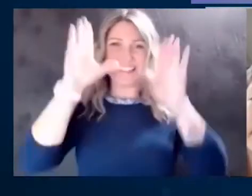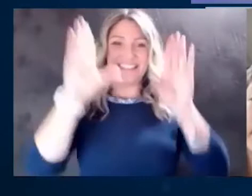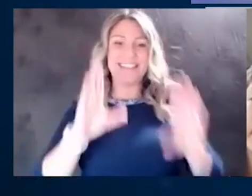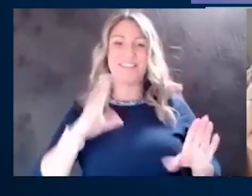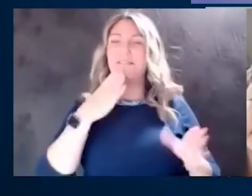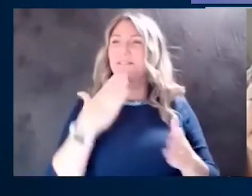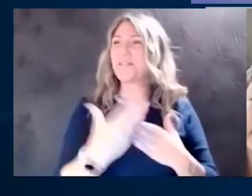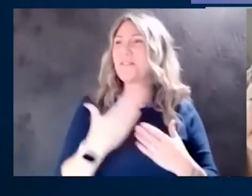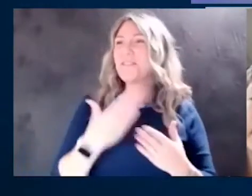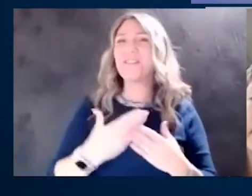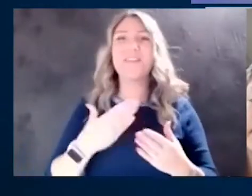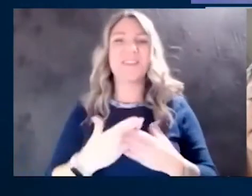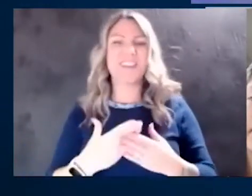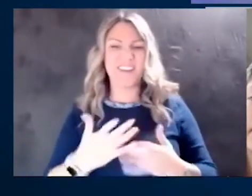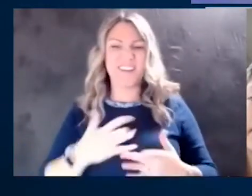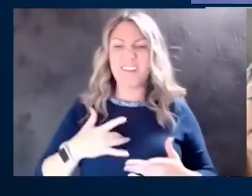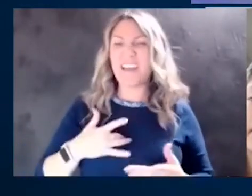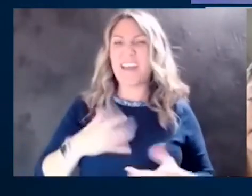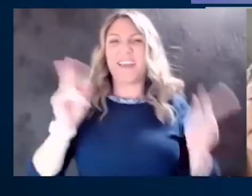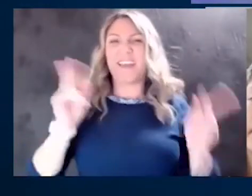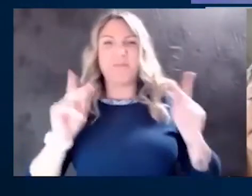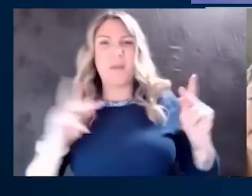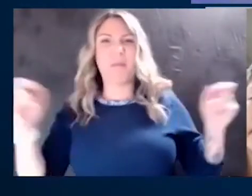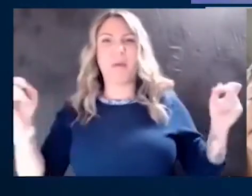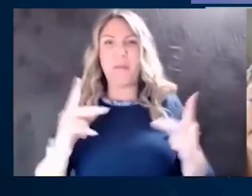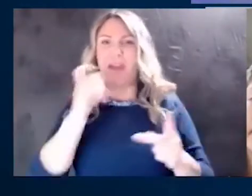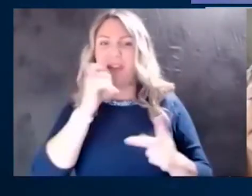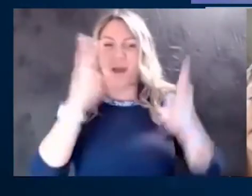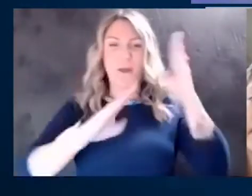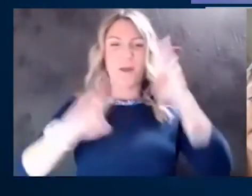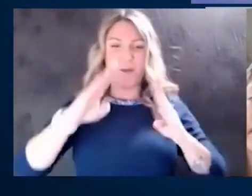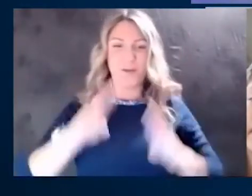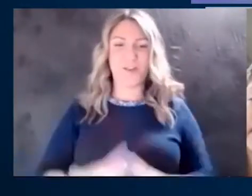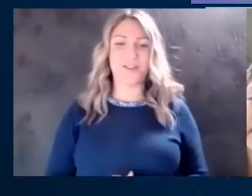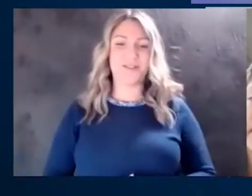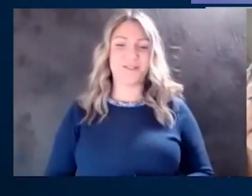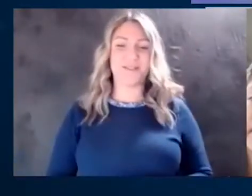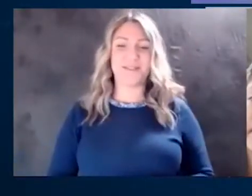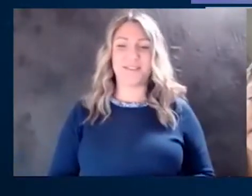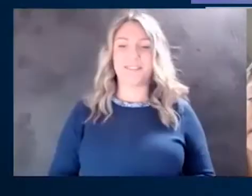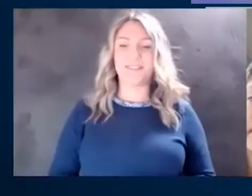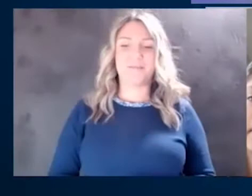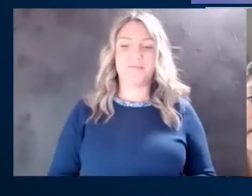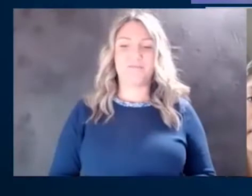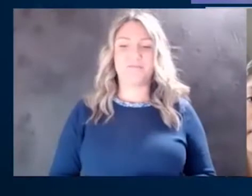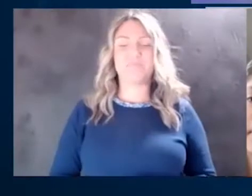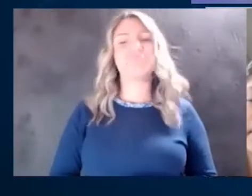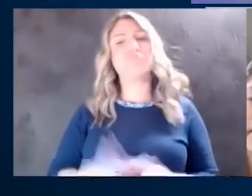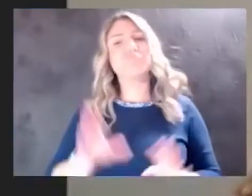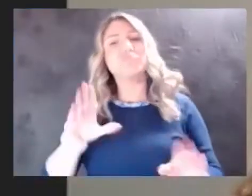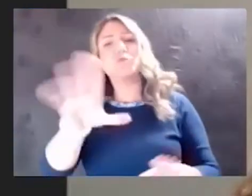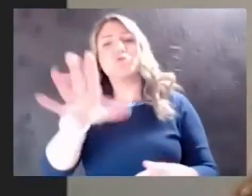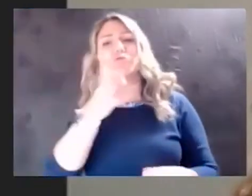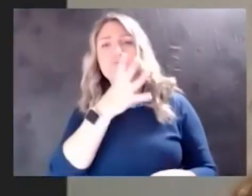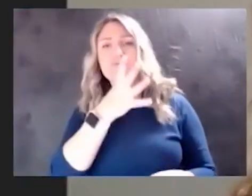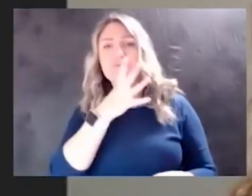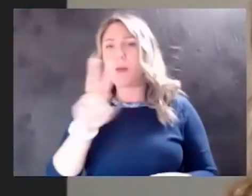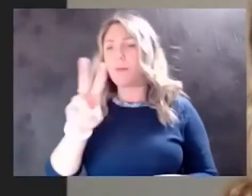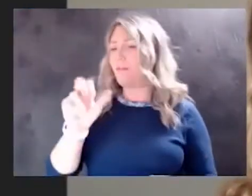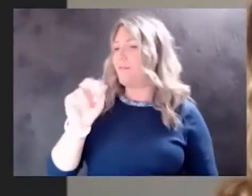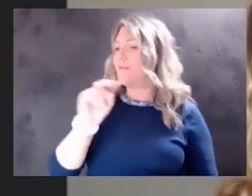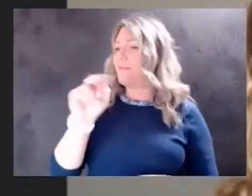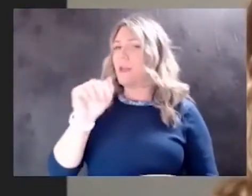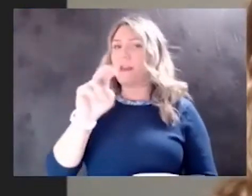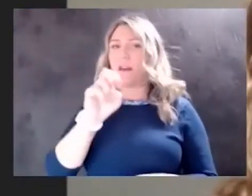people back, isn't it? And have to not worry about that. Ashlyn, how about with your mom, Vanessa, there? How are you guys doing